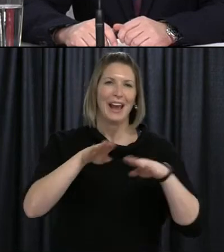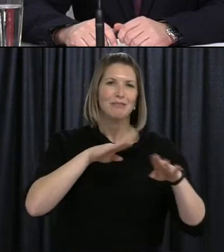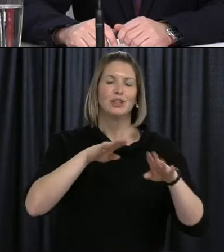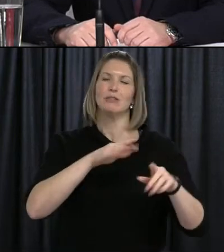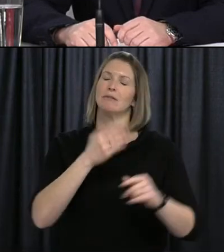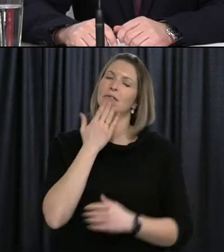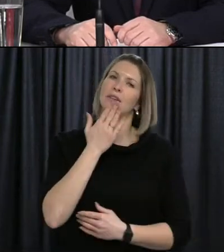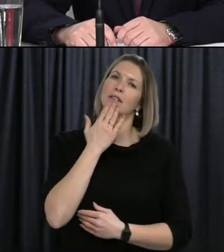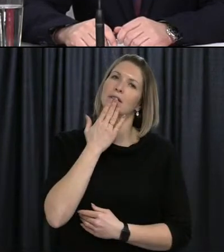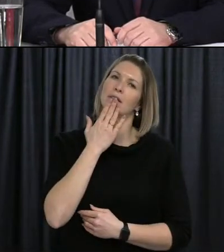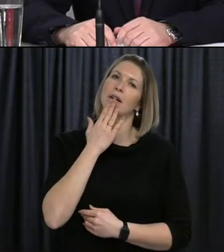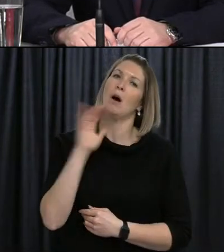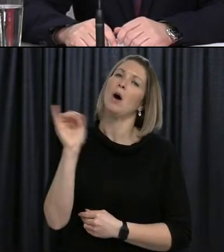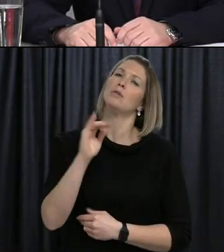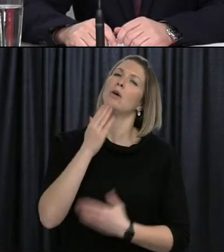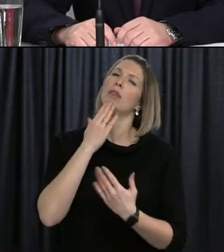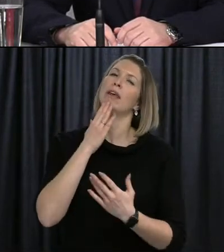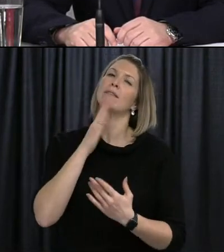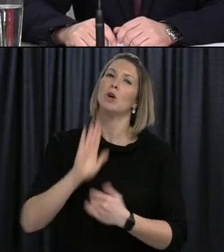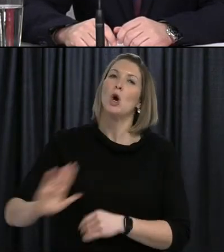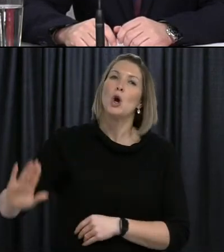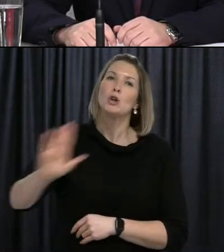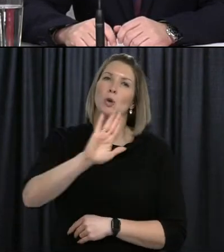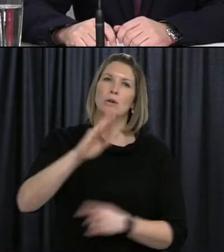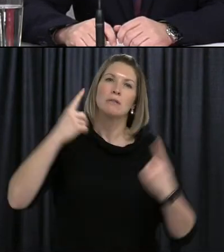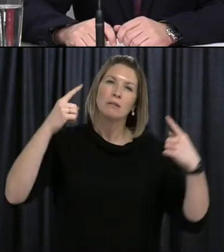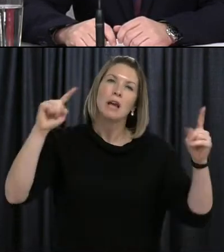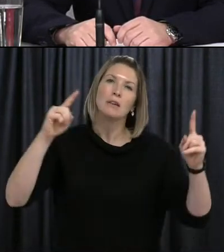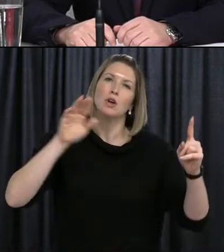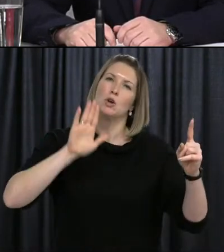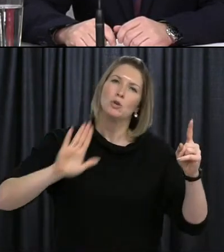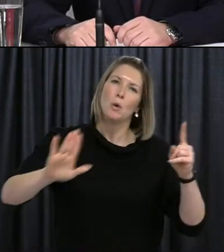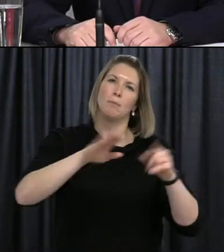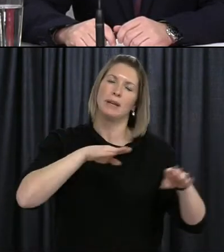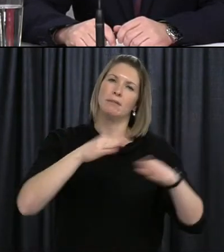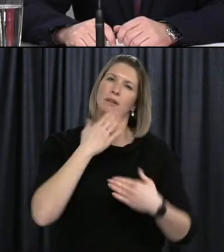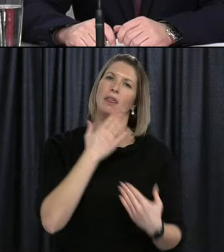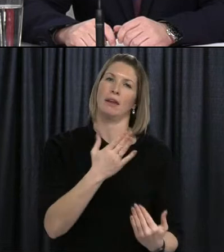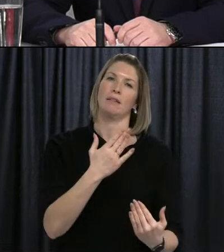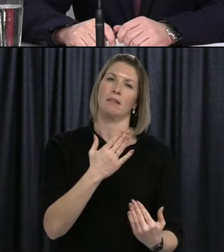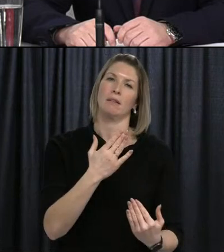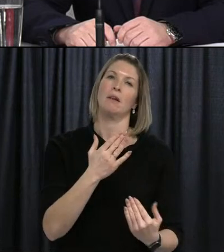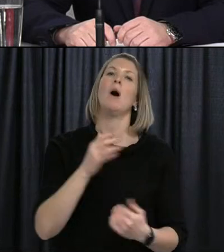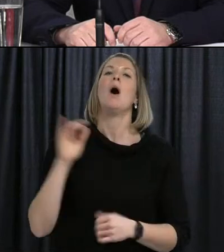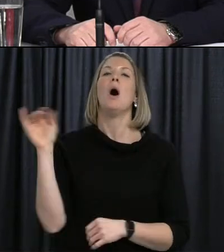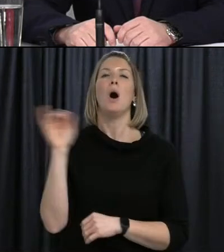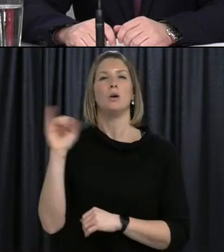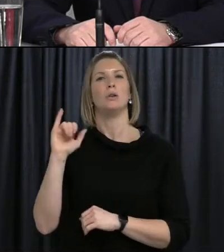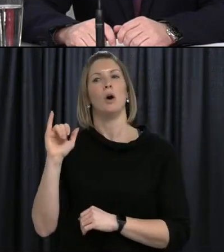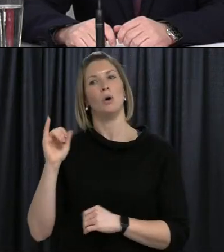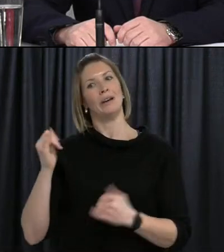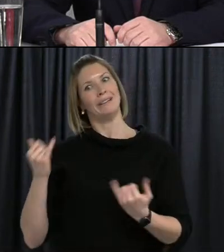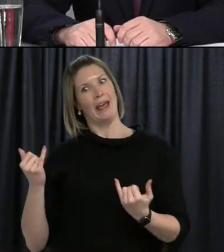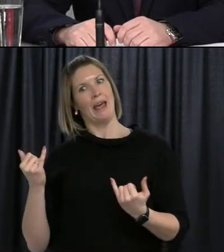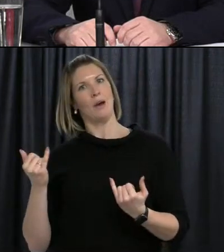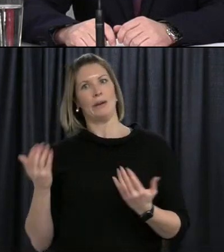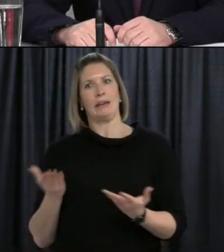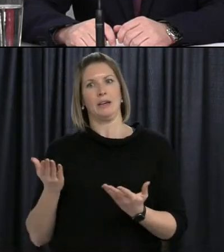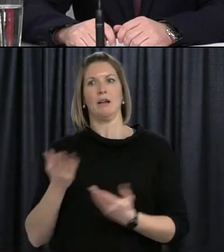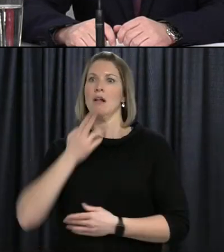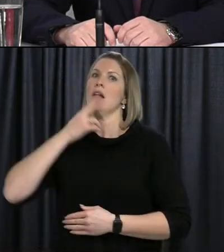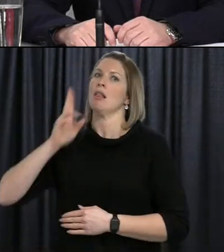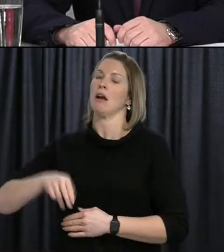loved ones to make this outcome possible. It must be said that our own achievement is bittersweet as the situation in some areas outside